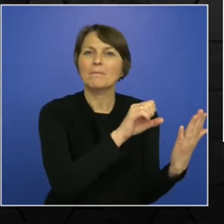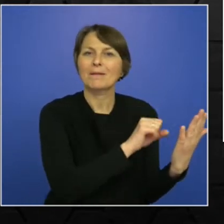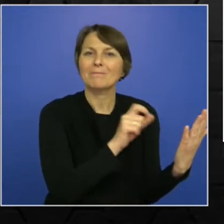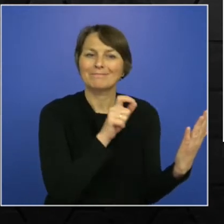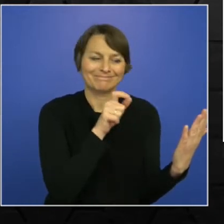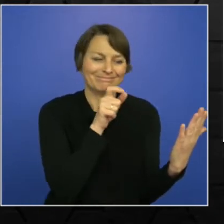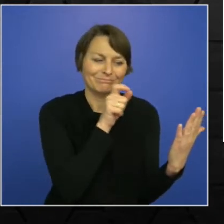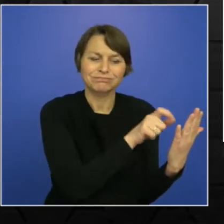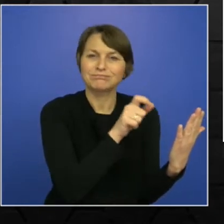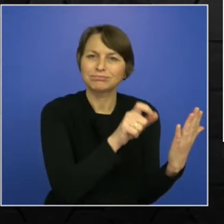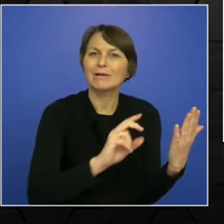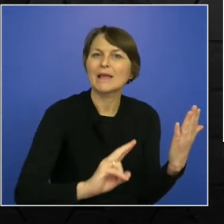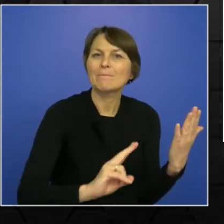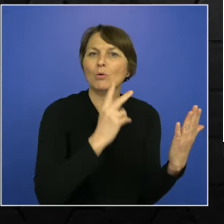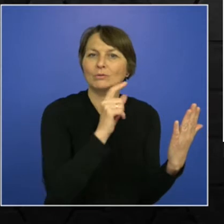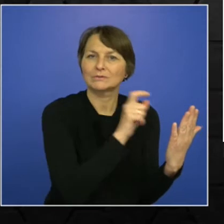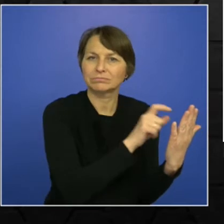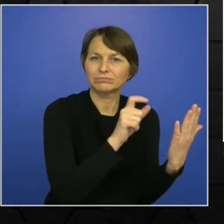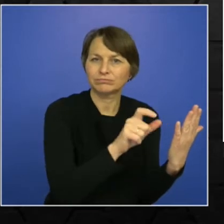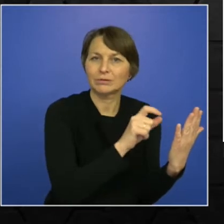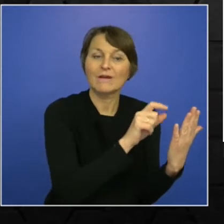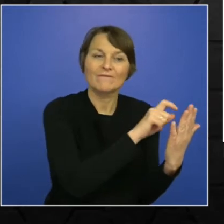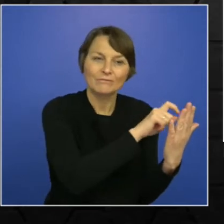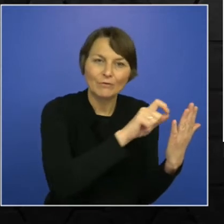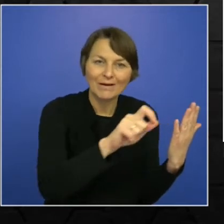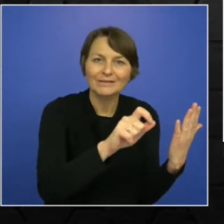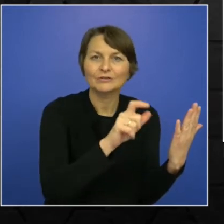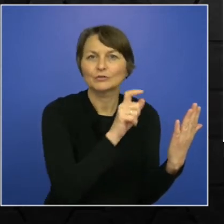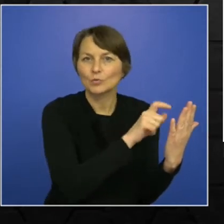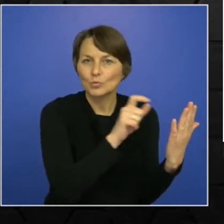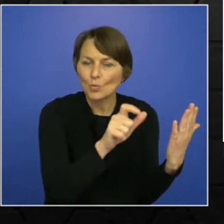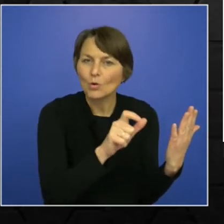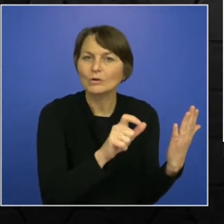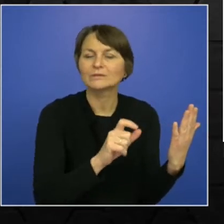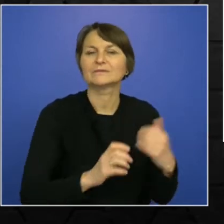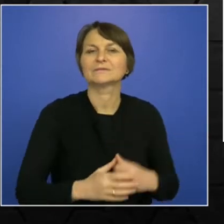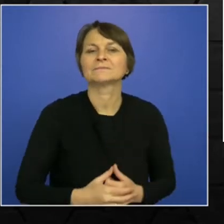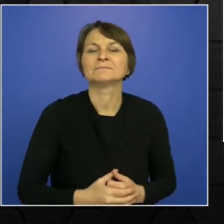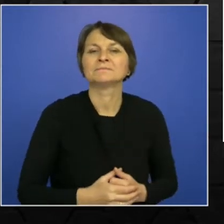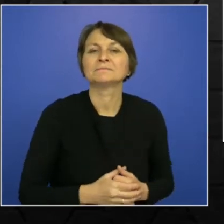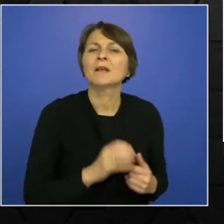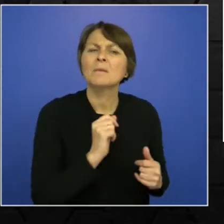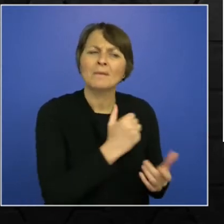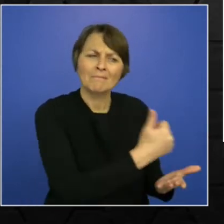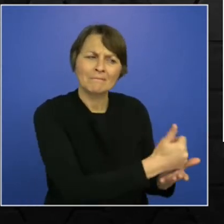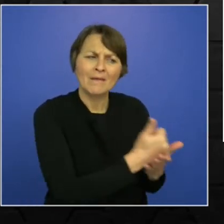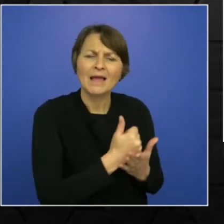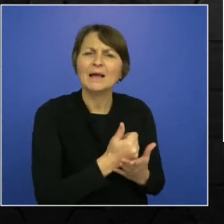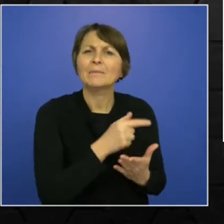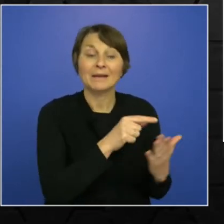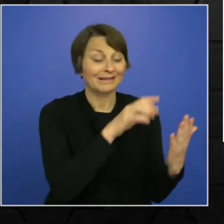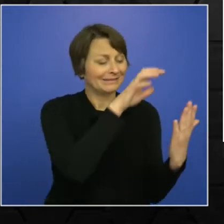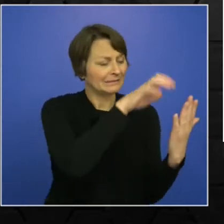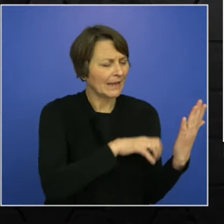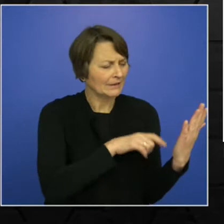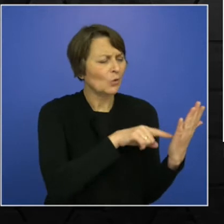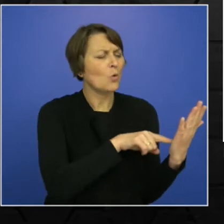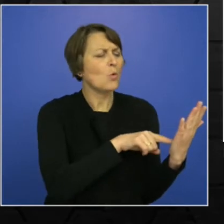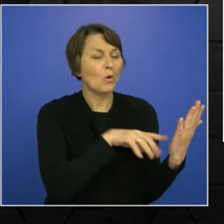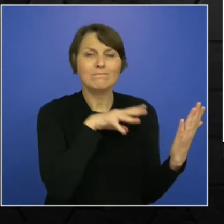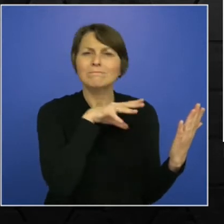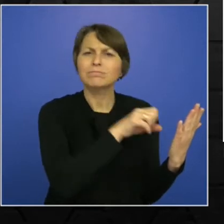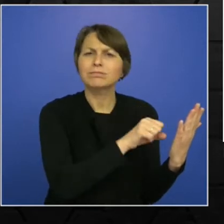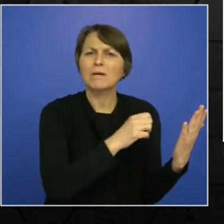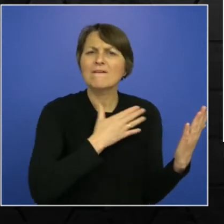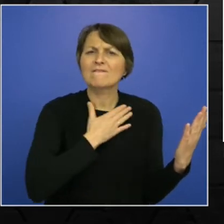could also do entity linking. Okay, it can also identify the sentiment of my text. It can also